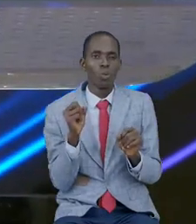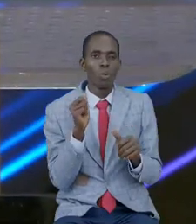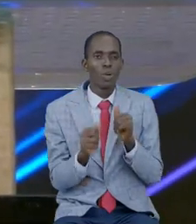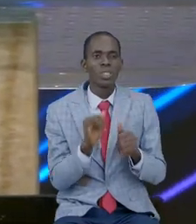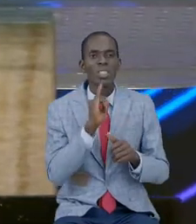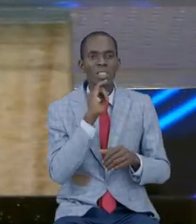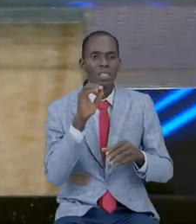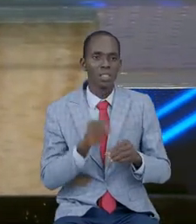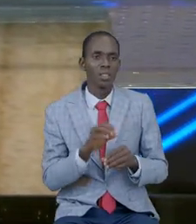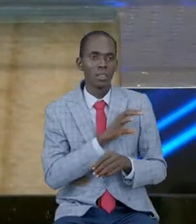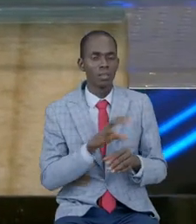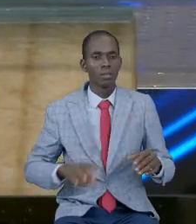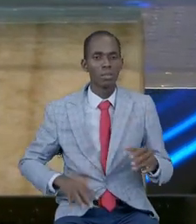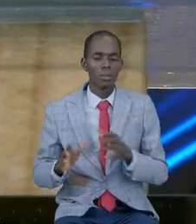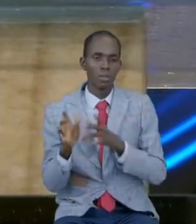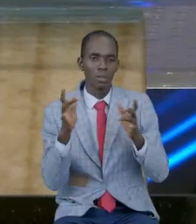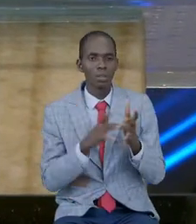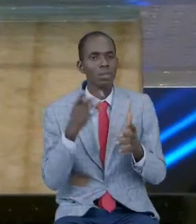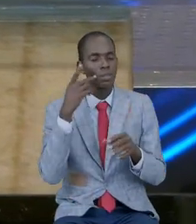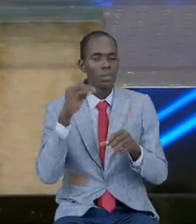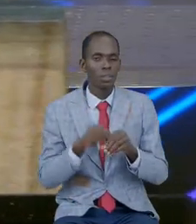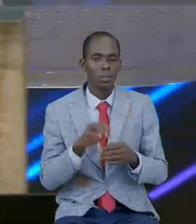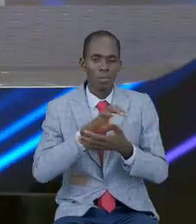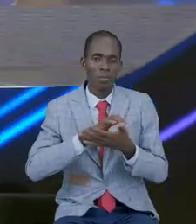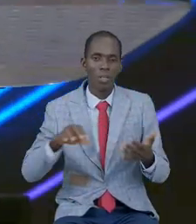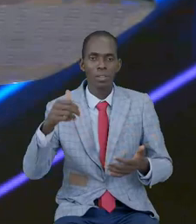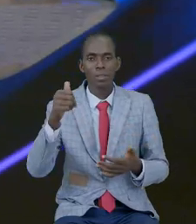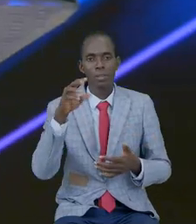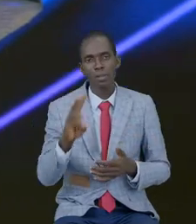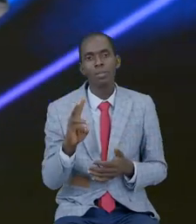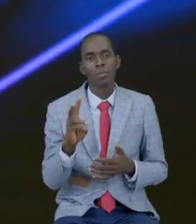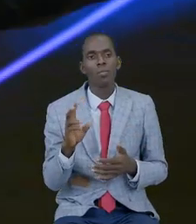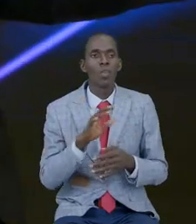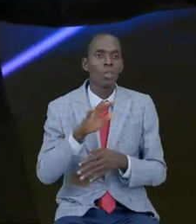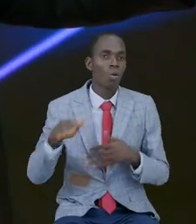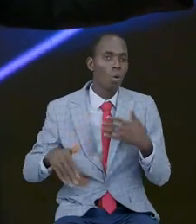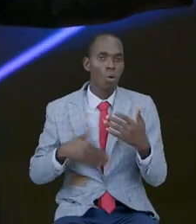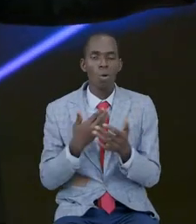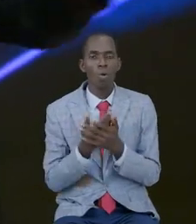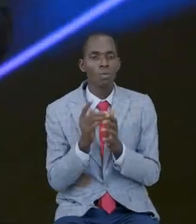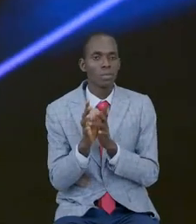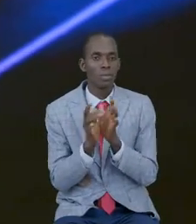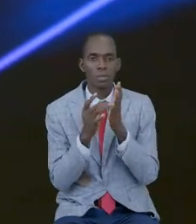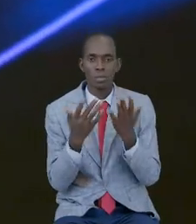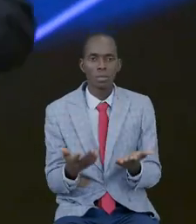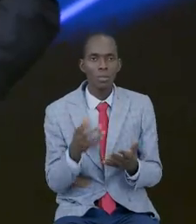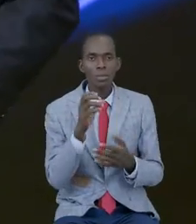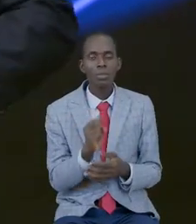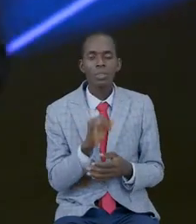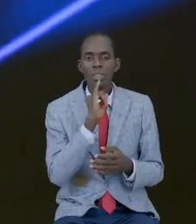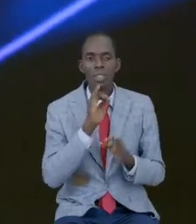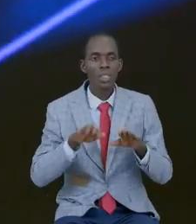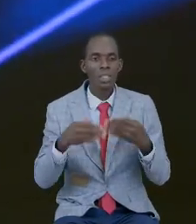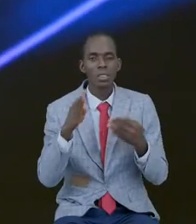christ jesus in verse 16 it says all scripture is given